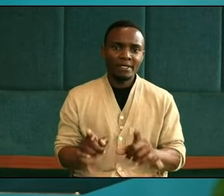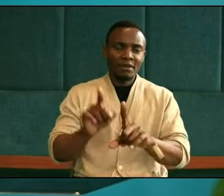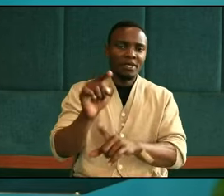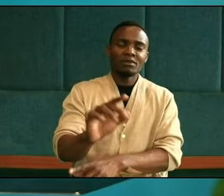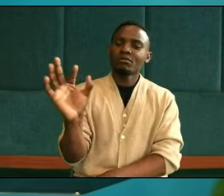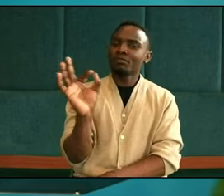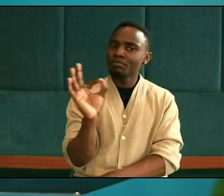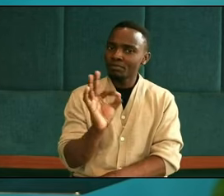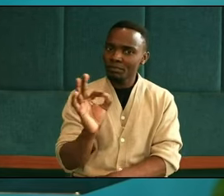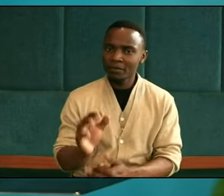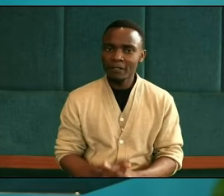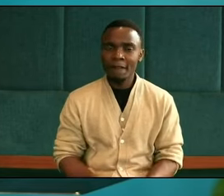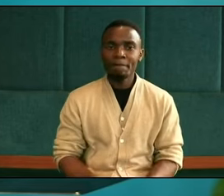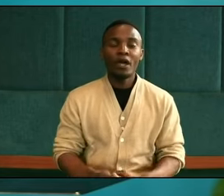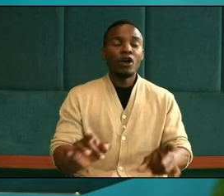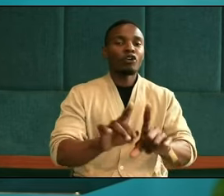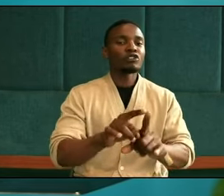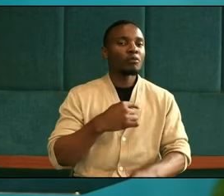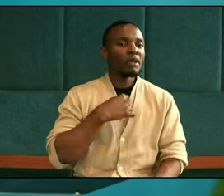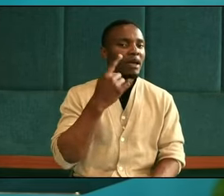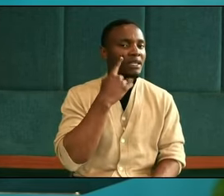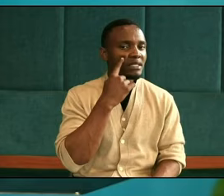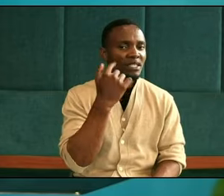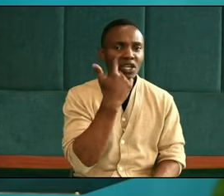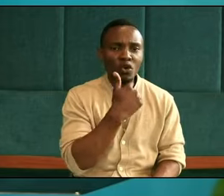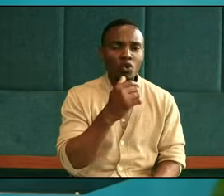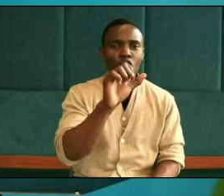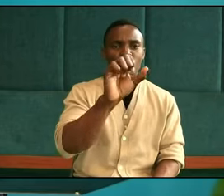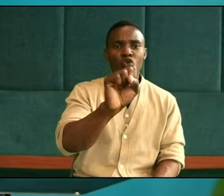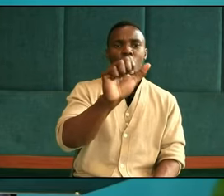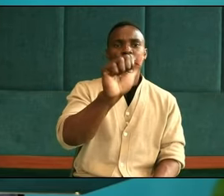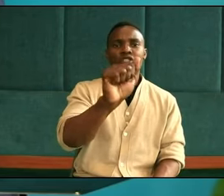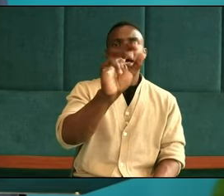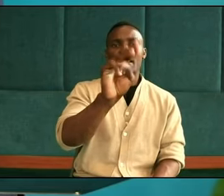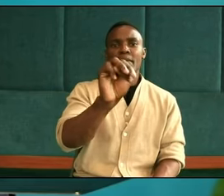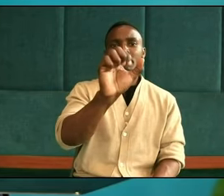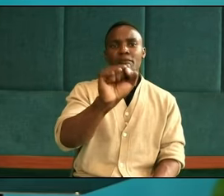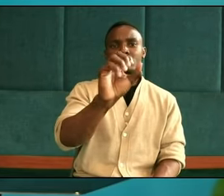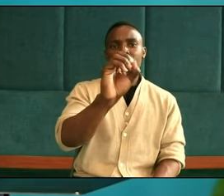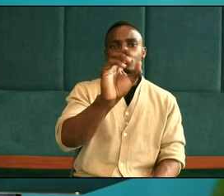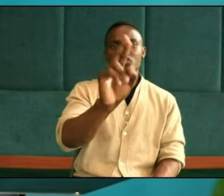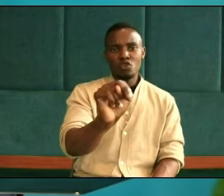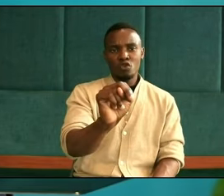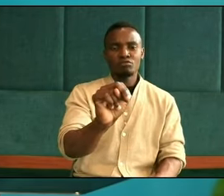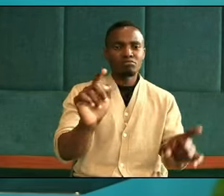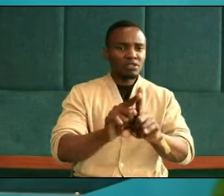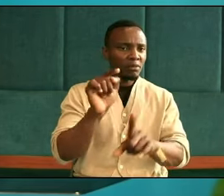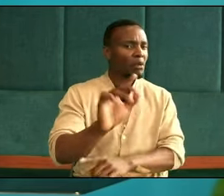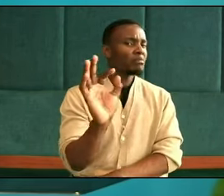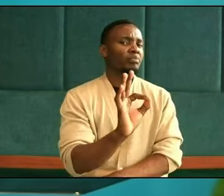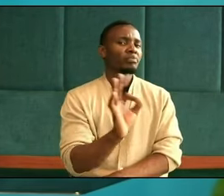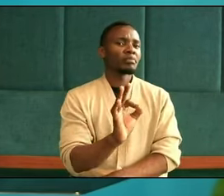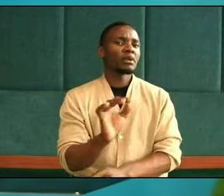of God. I see Samson, son of Manoah, come up as an outlier and